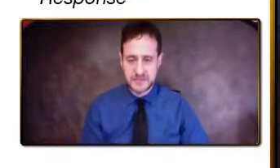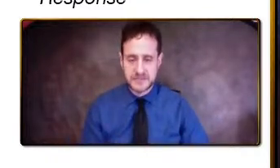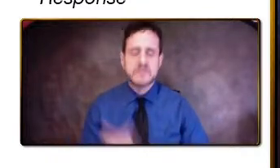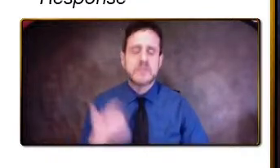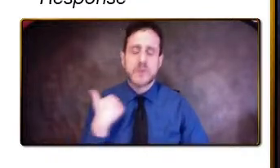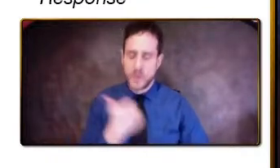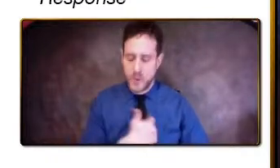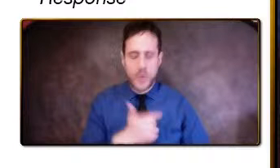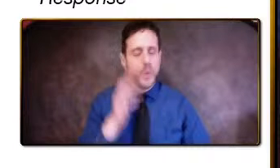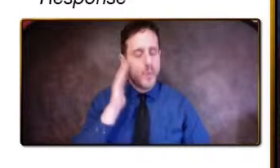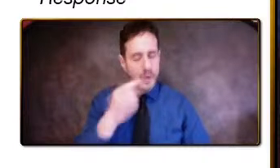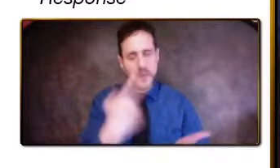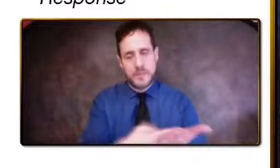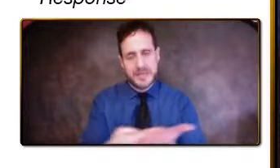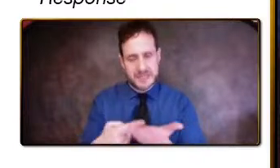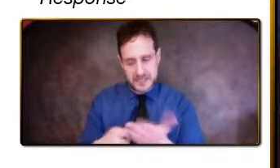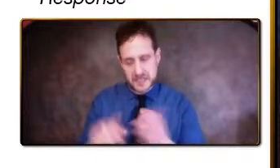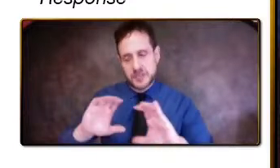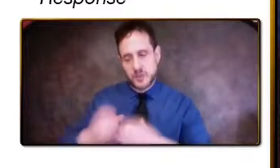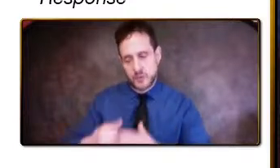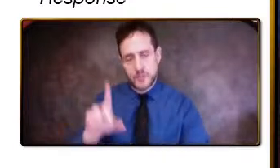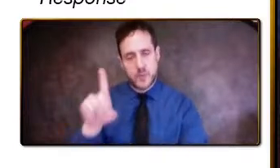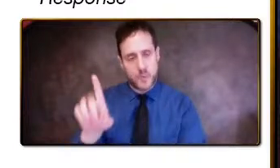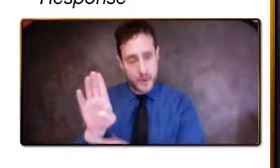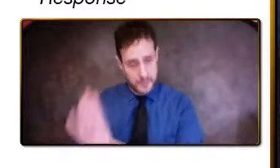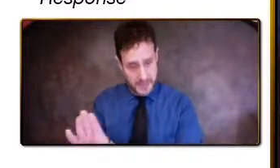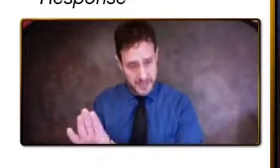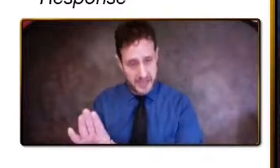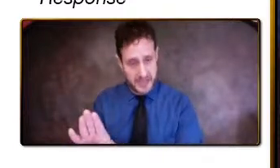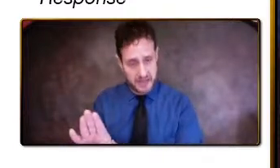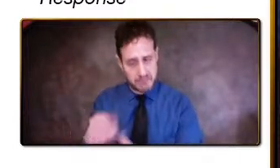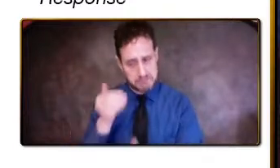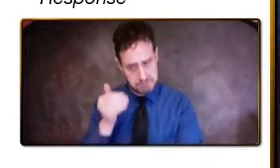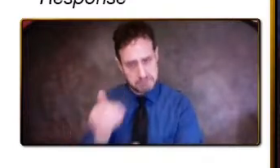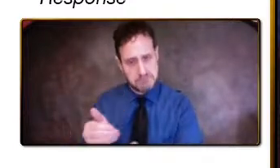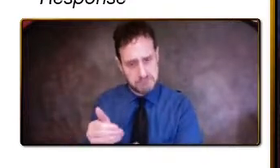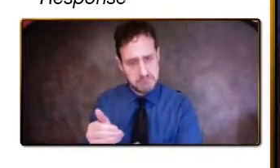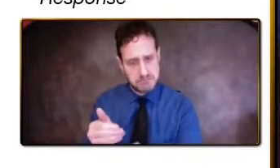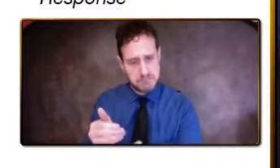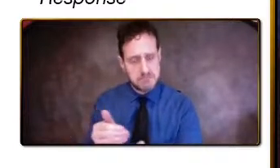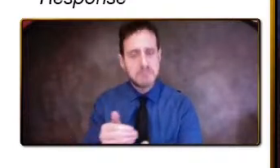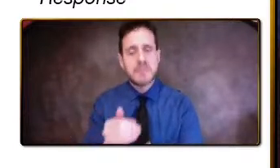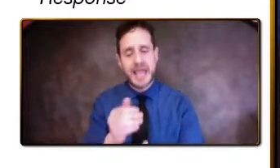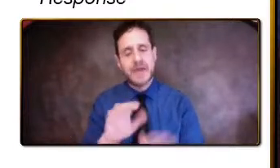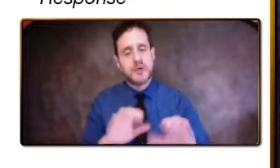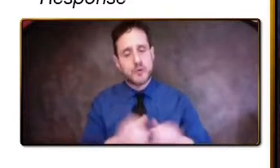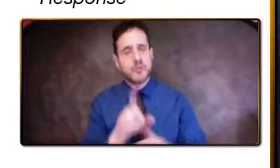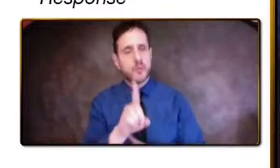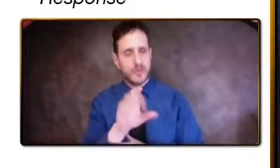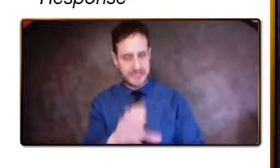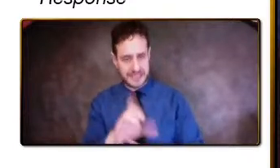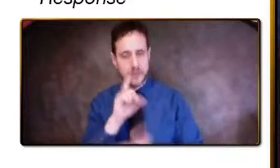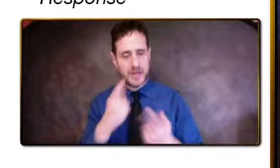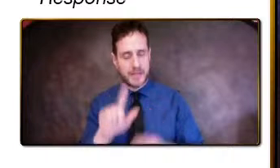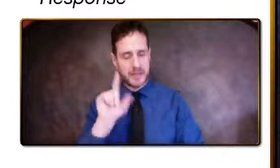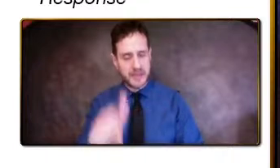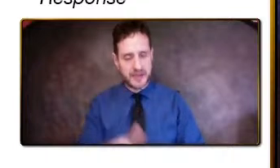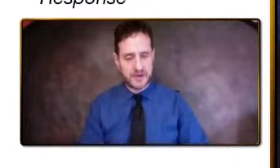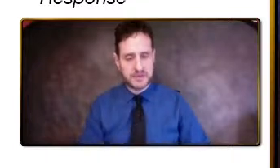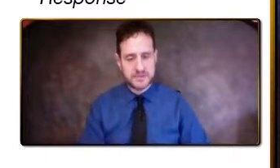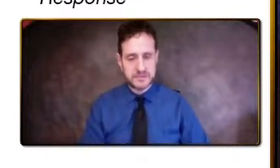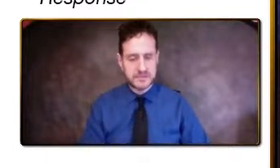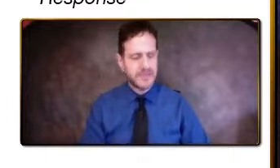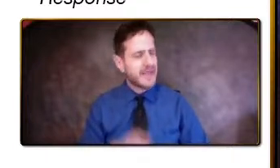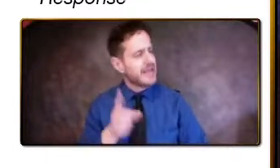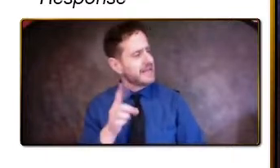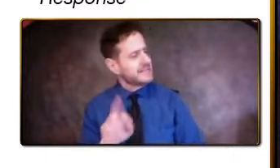about Phase 1B as we move toward it and into it, and Phase 1C, which will come after. Dr. Zike, can you